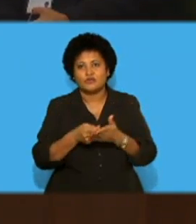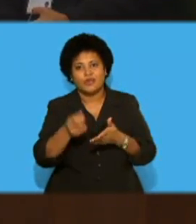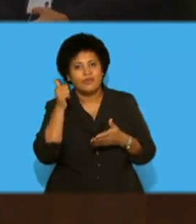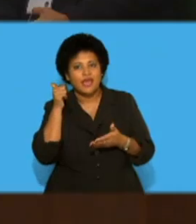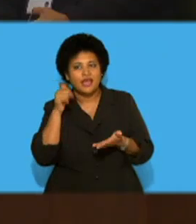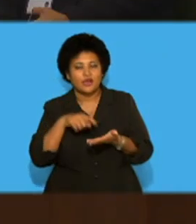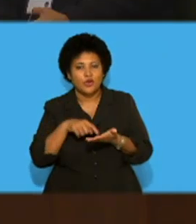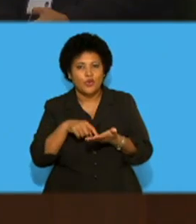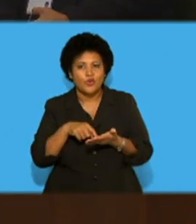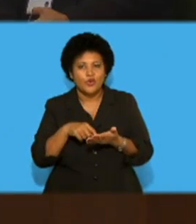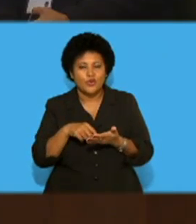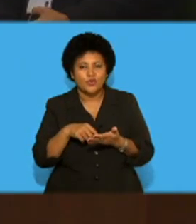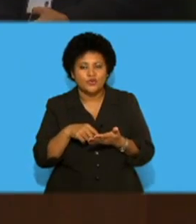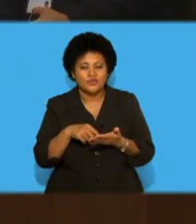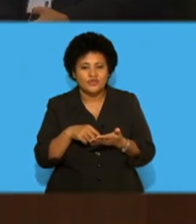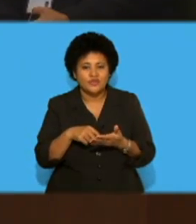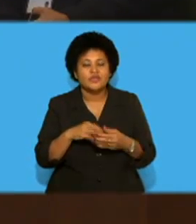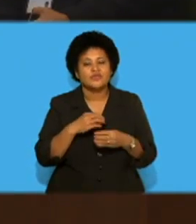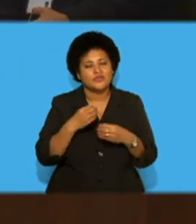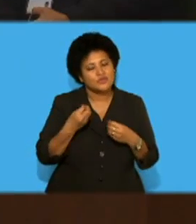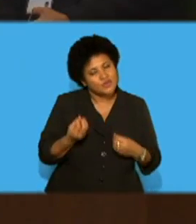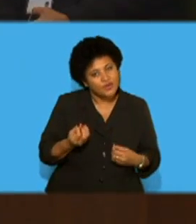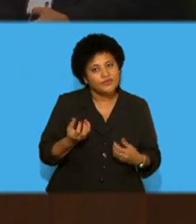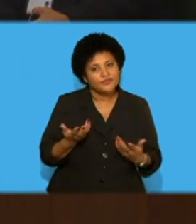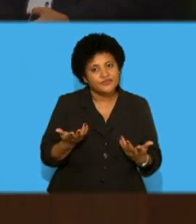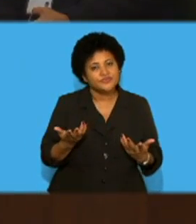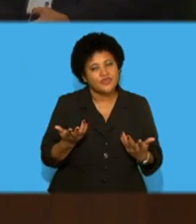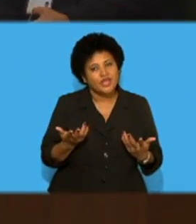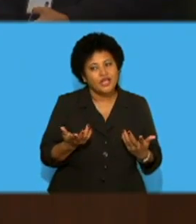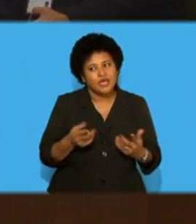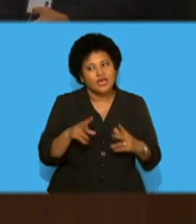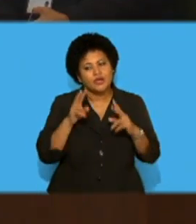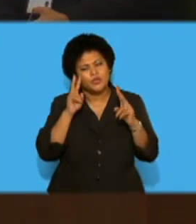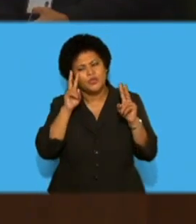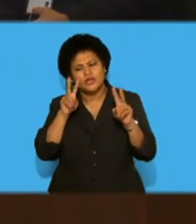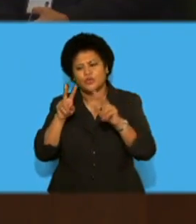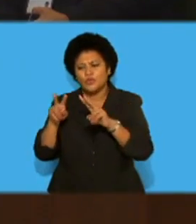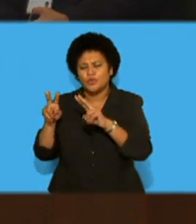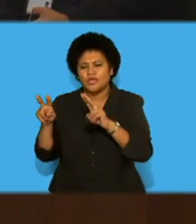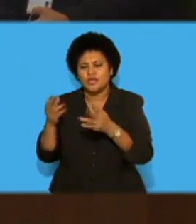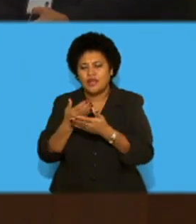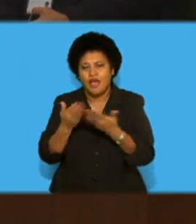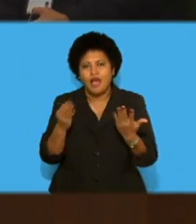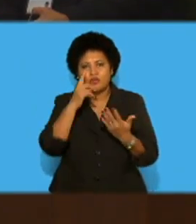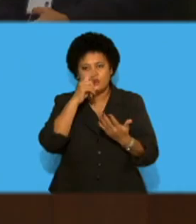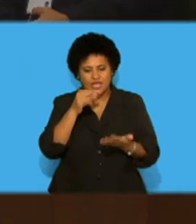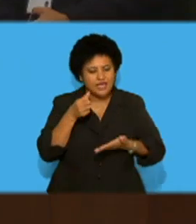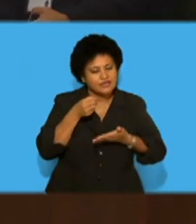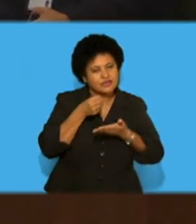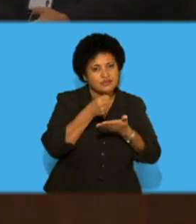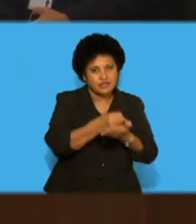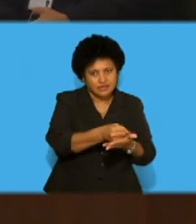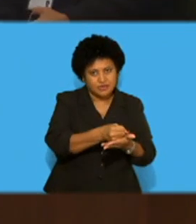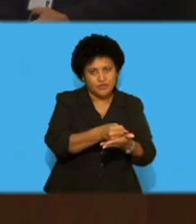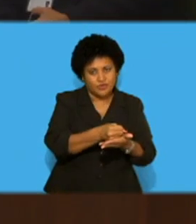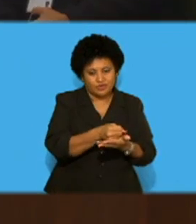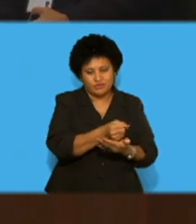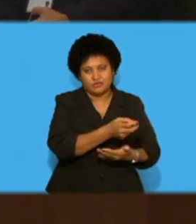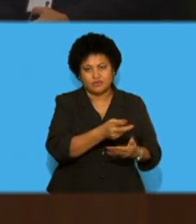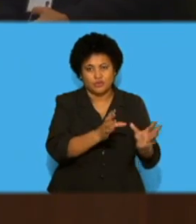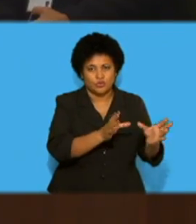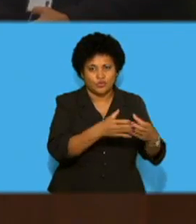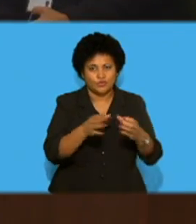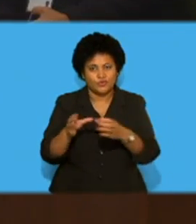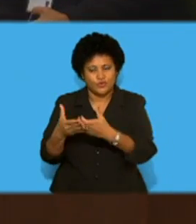actually ring-fenced those farmers, and we are looking at various assistance for them specifically. So unfortunately, the reality, the